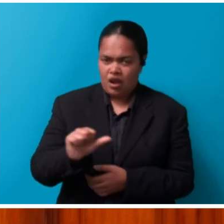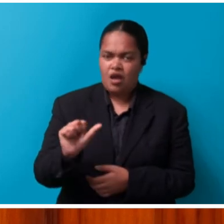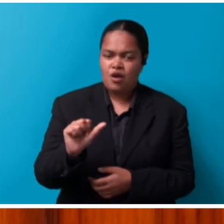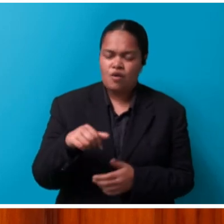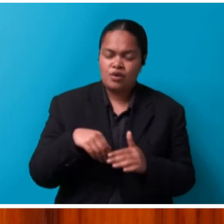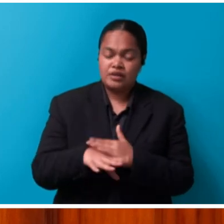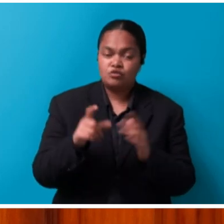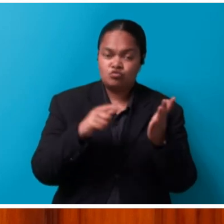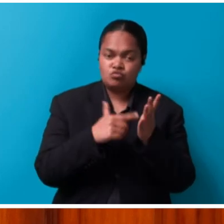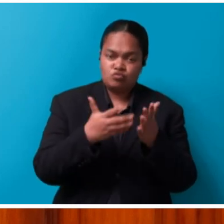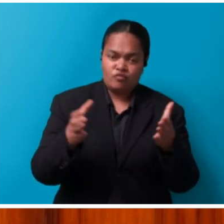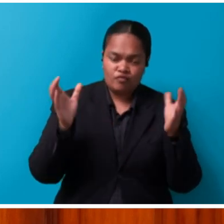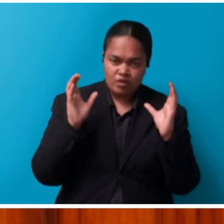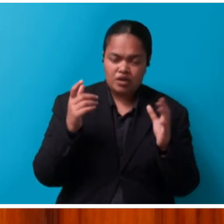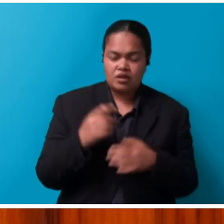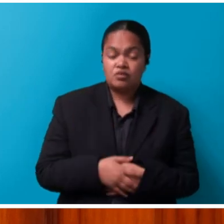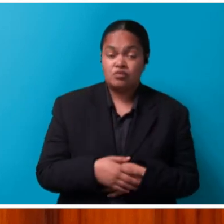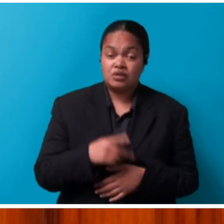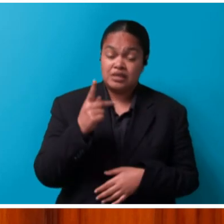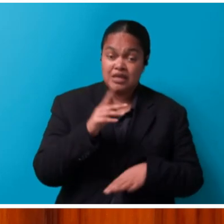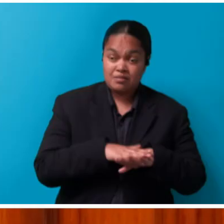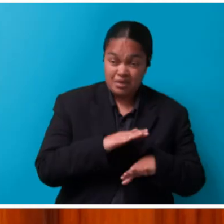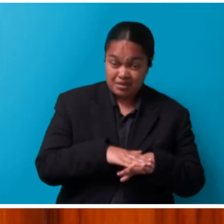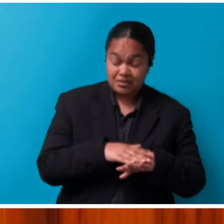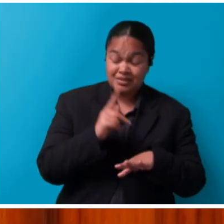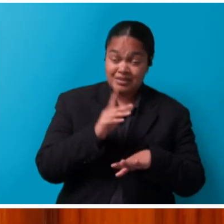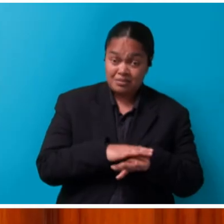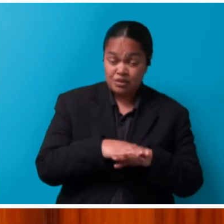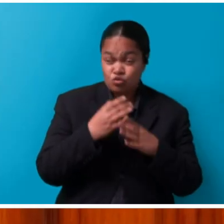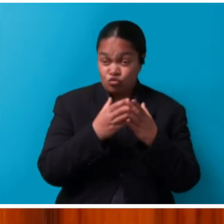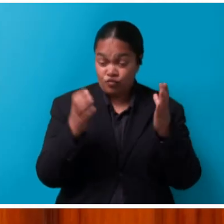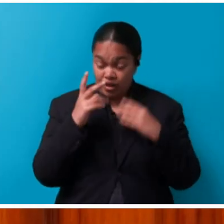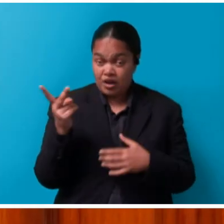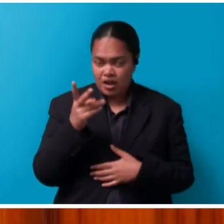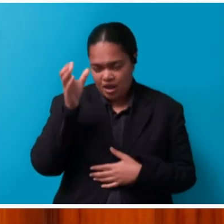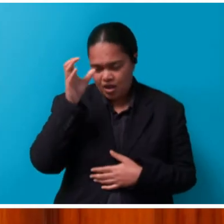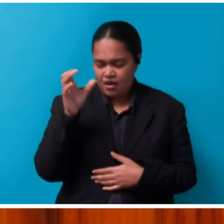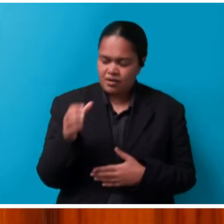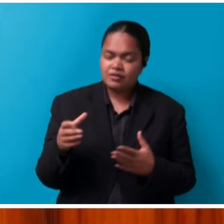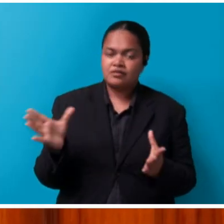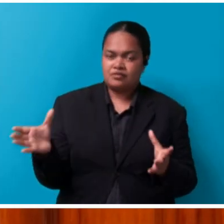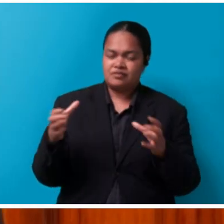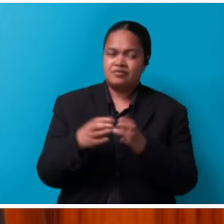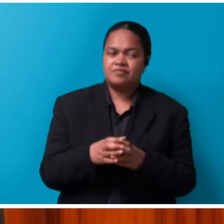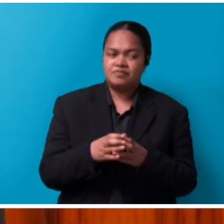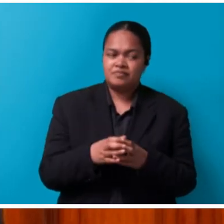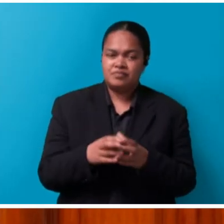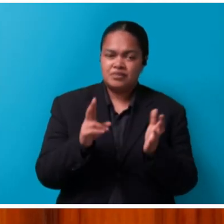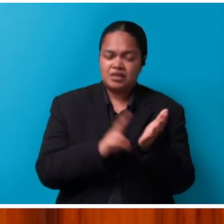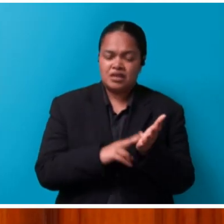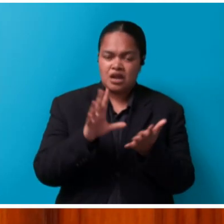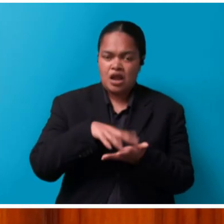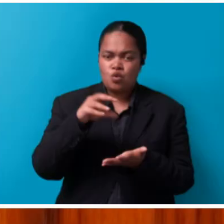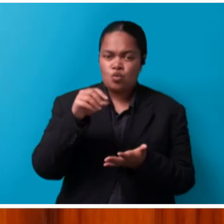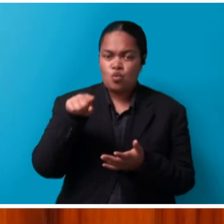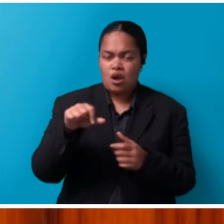Honourable Speaker, Kiribati and Tuvalu are countries that are members of the parties to the Nauru Agreement and are